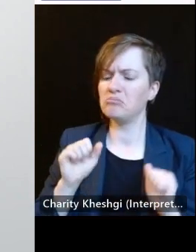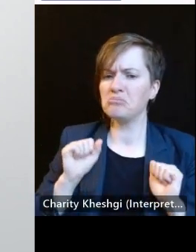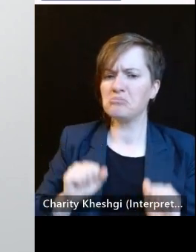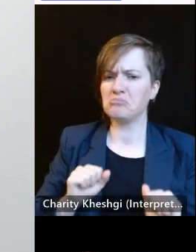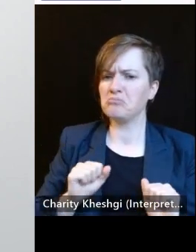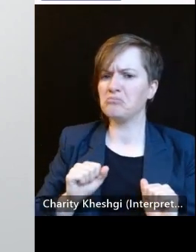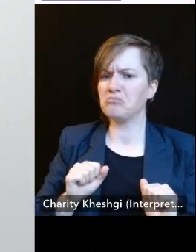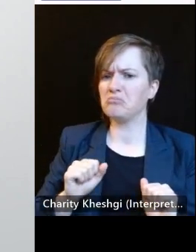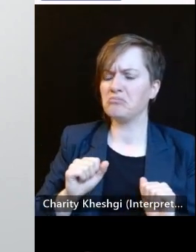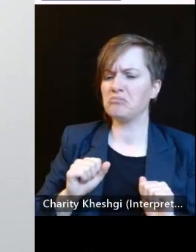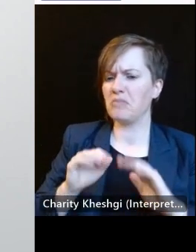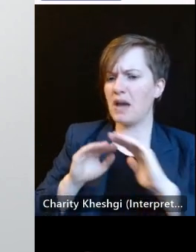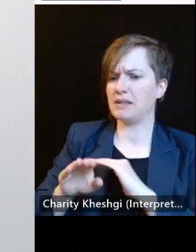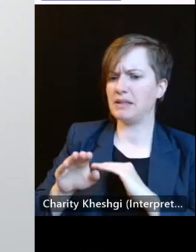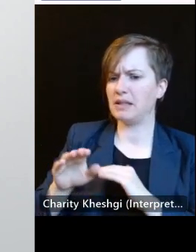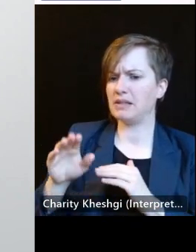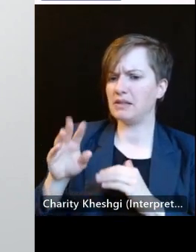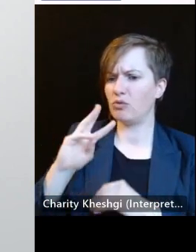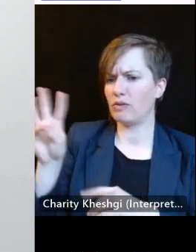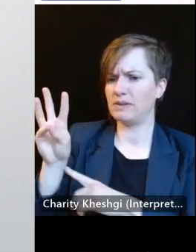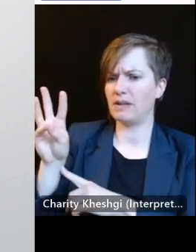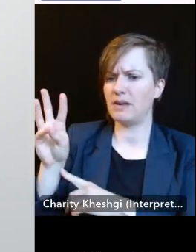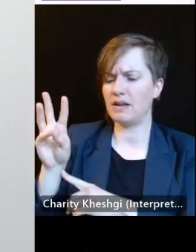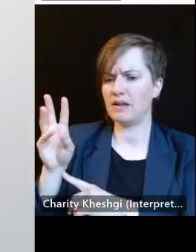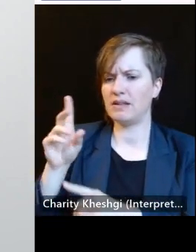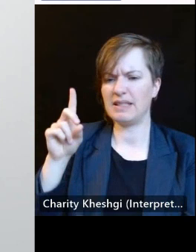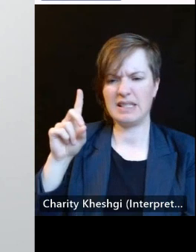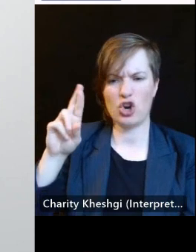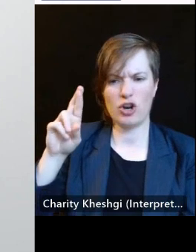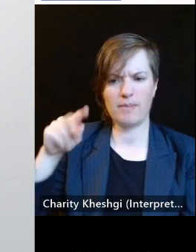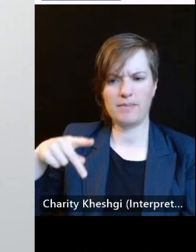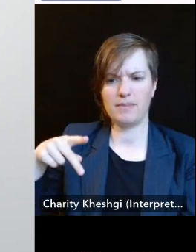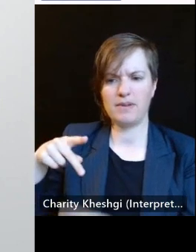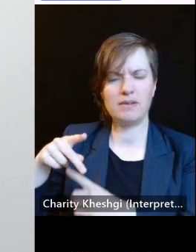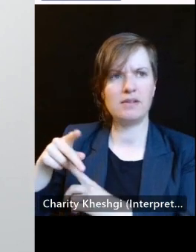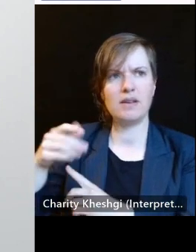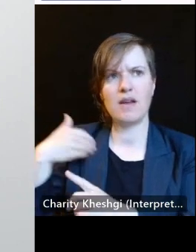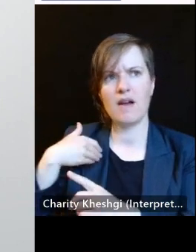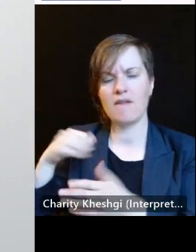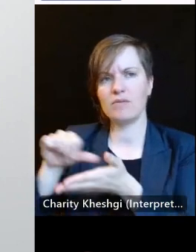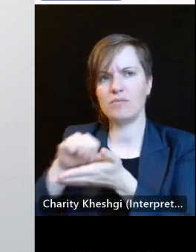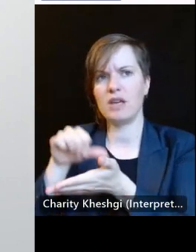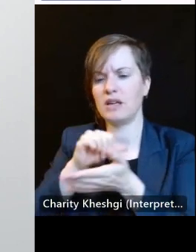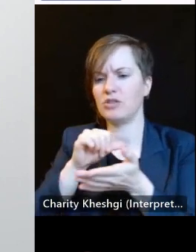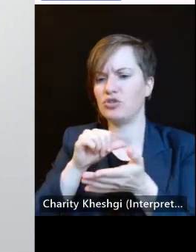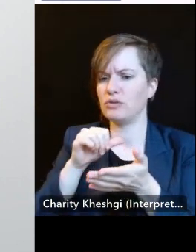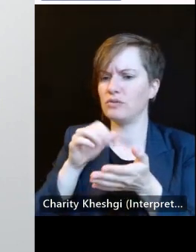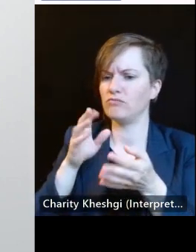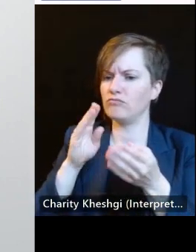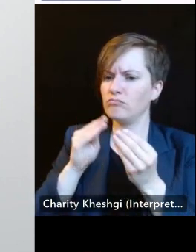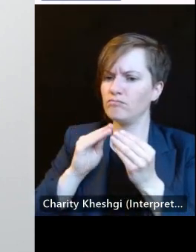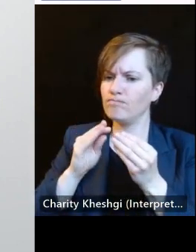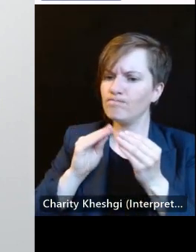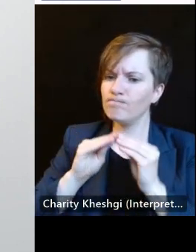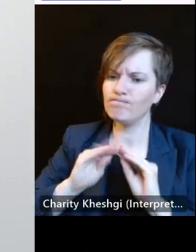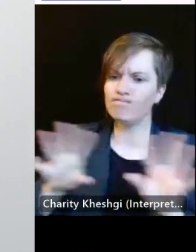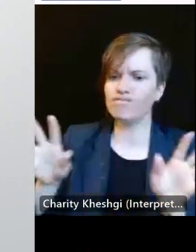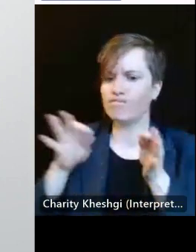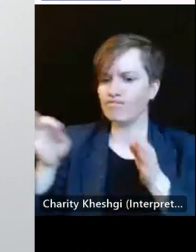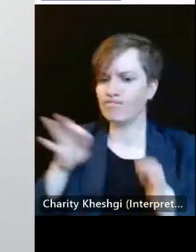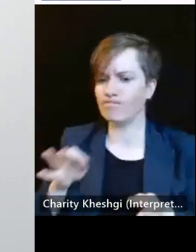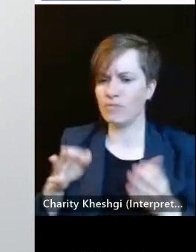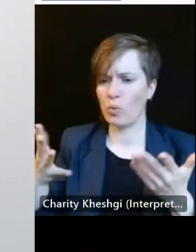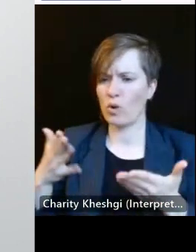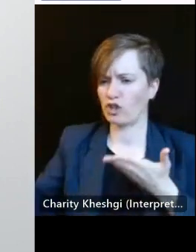page on our website for more information on details about a service animal, what really constitutes a service